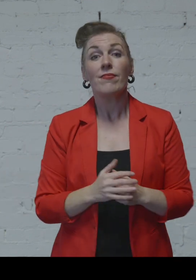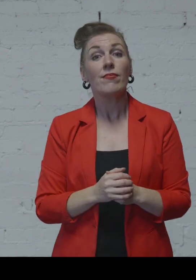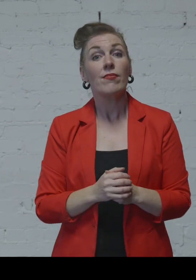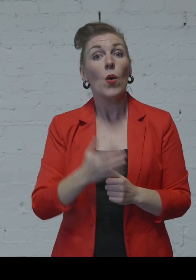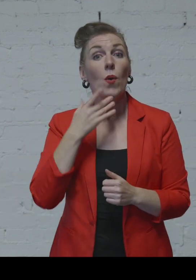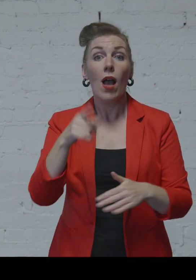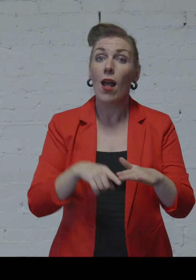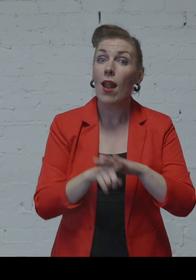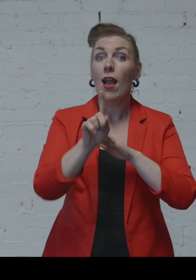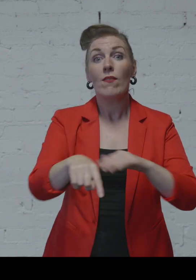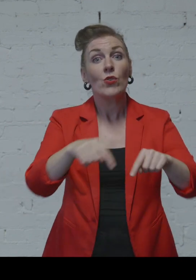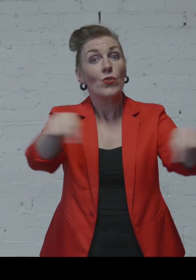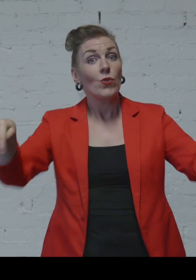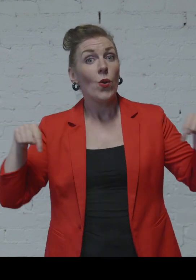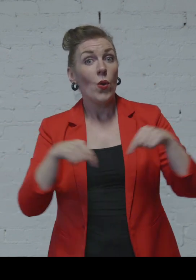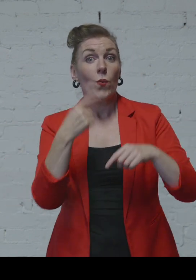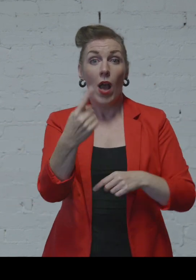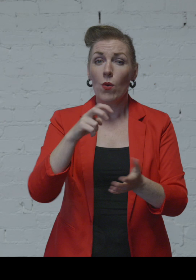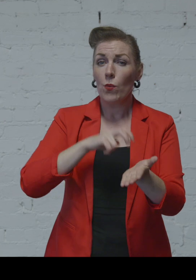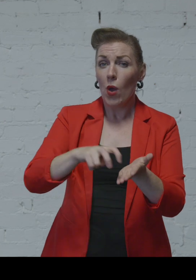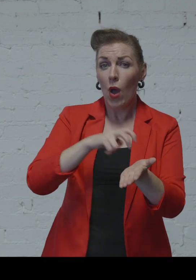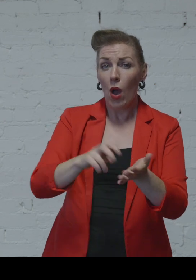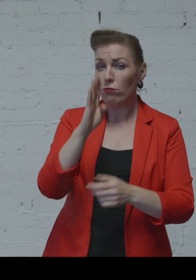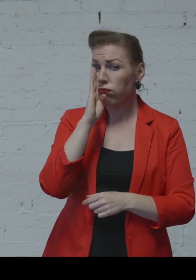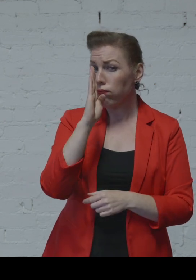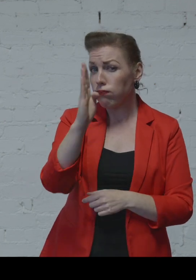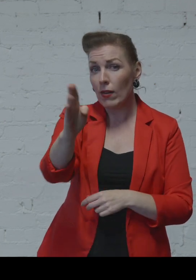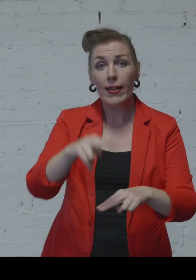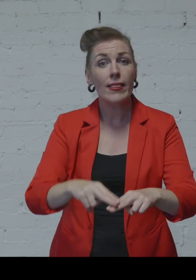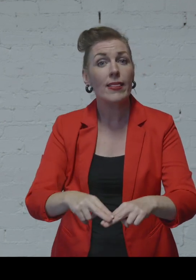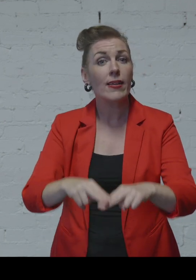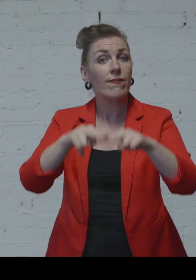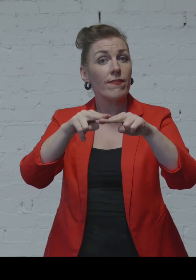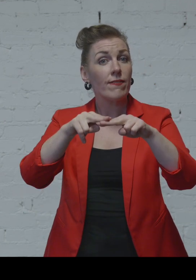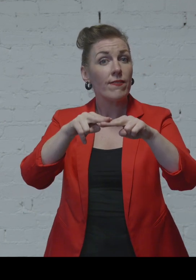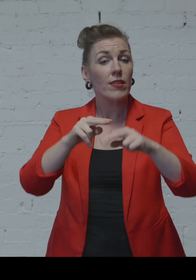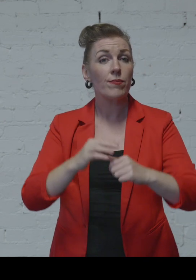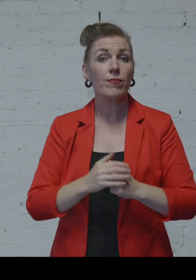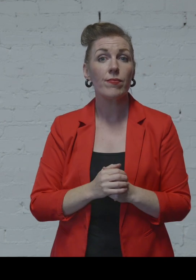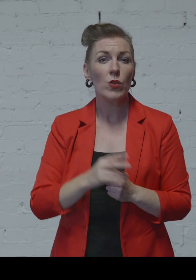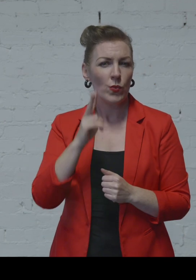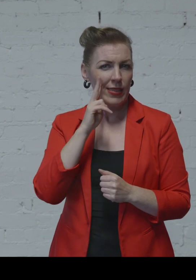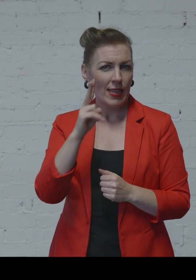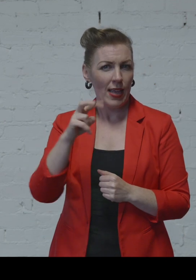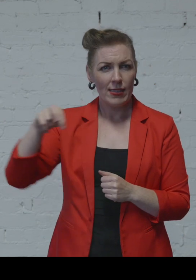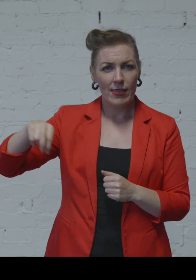The performing area is on the same level as the front rows of the seating area. There is a raised seating area at the back of Studio